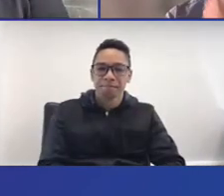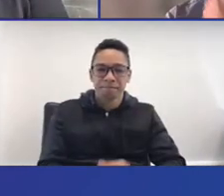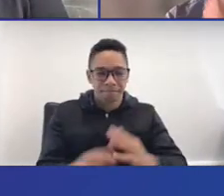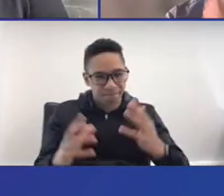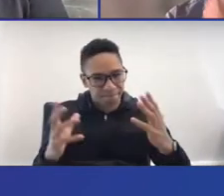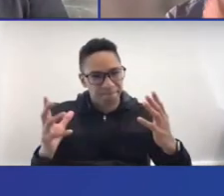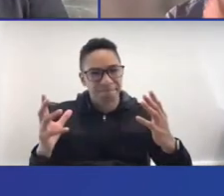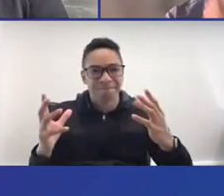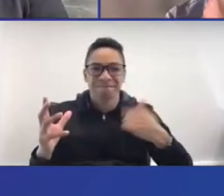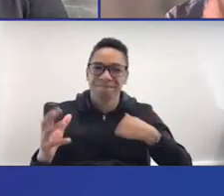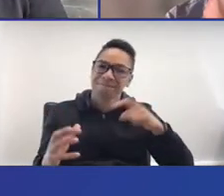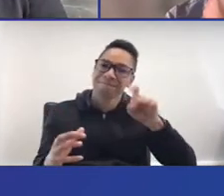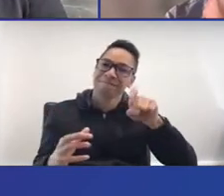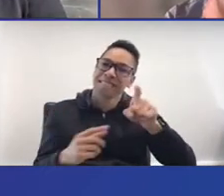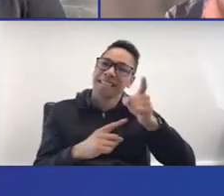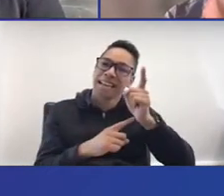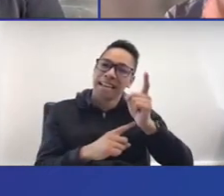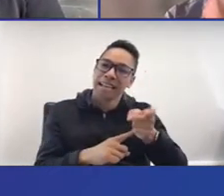And I need a minute.